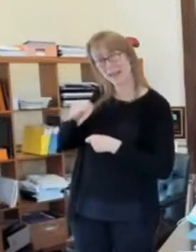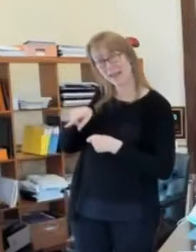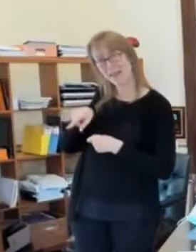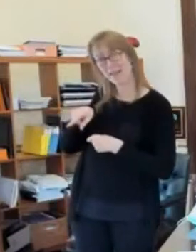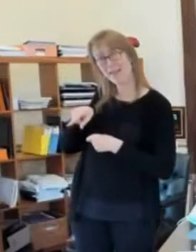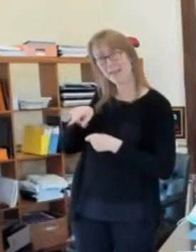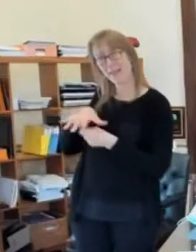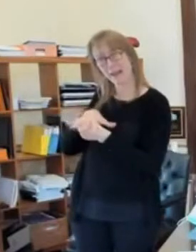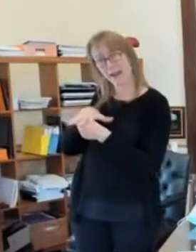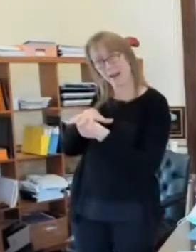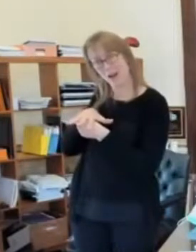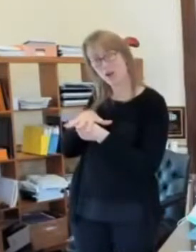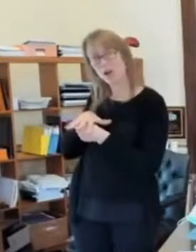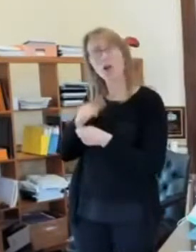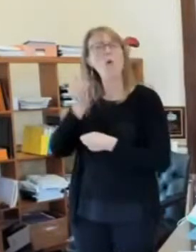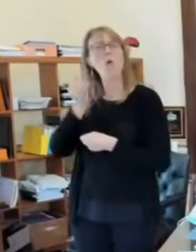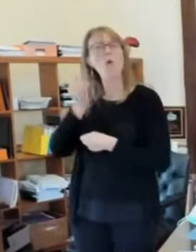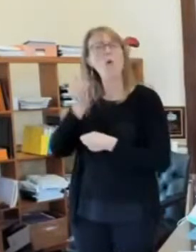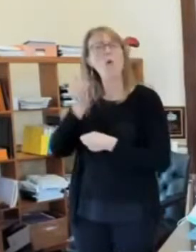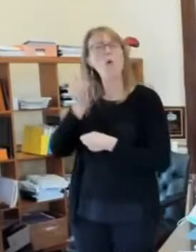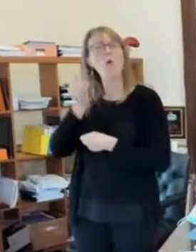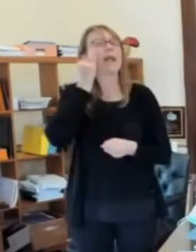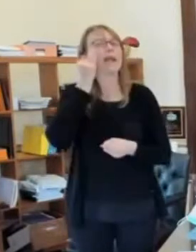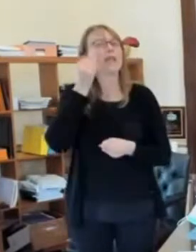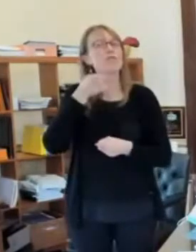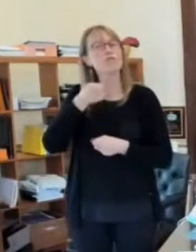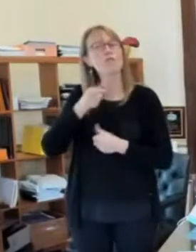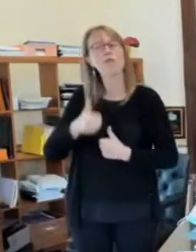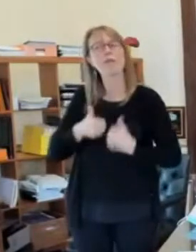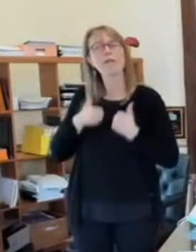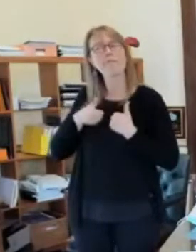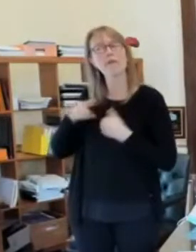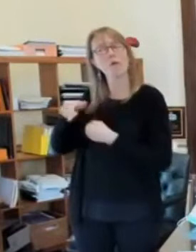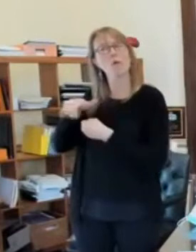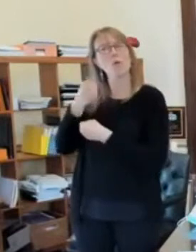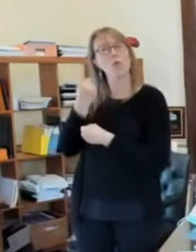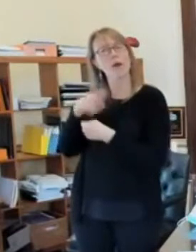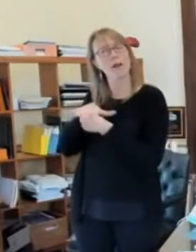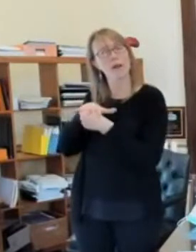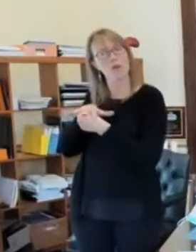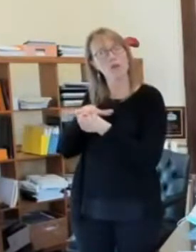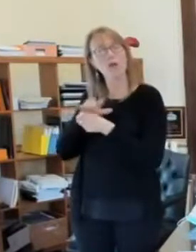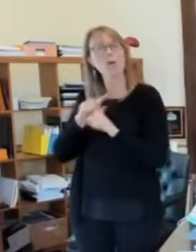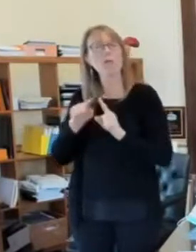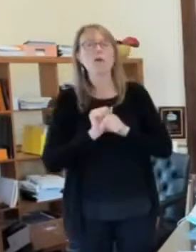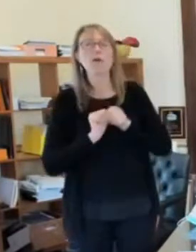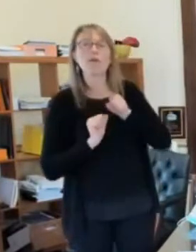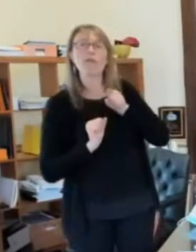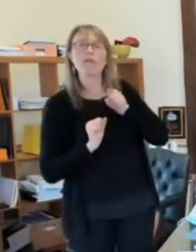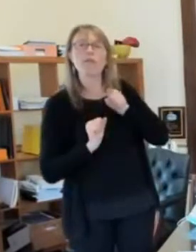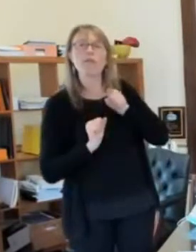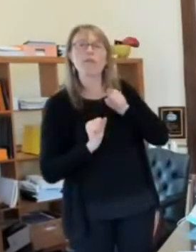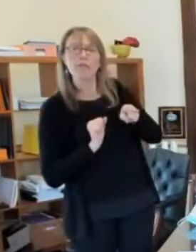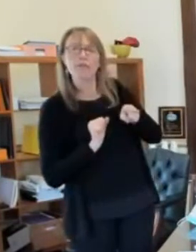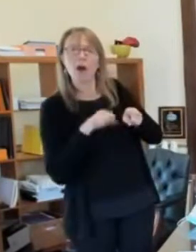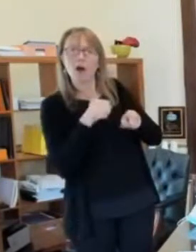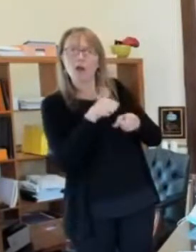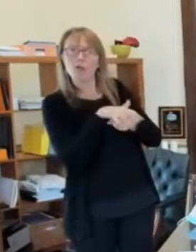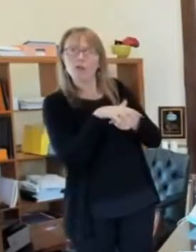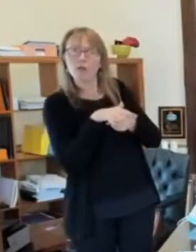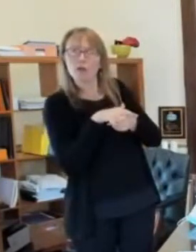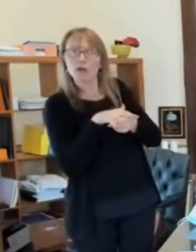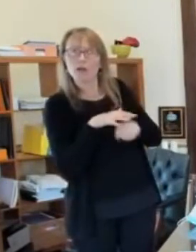jurisdiction? Hmm. I think you are allowed to do that,